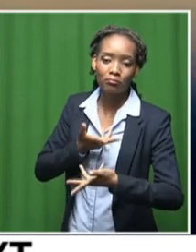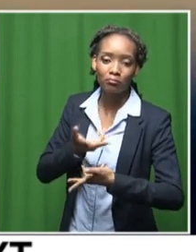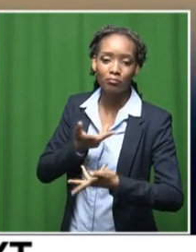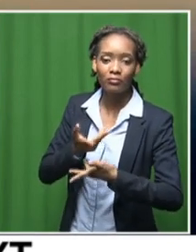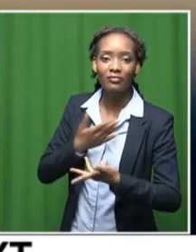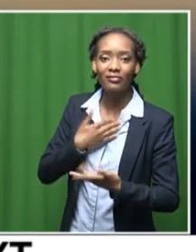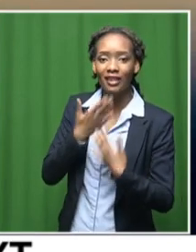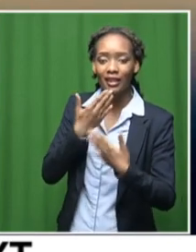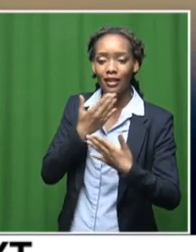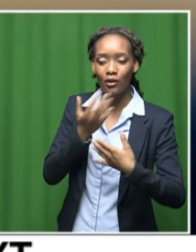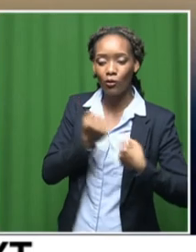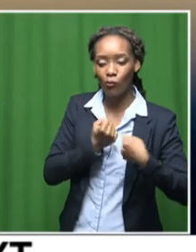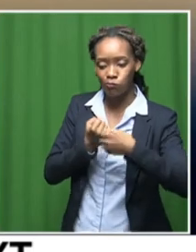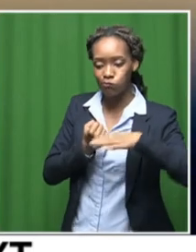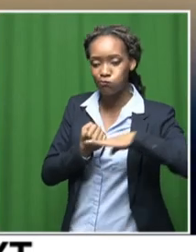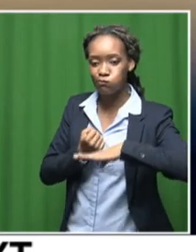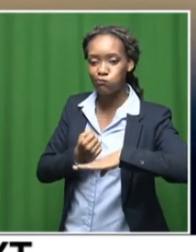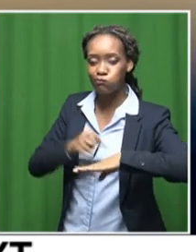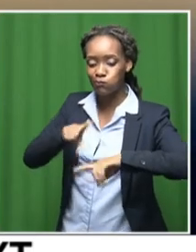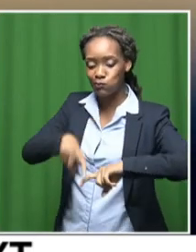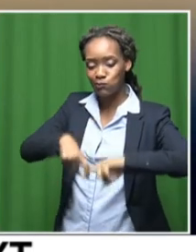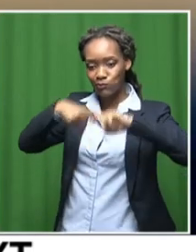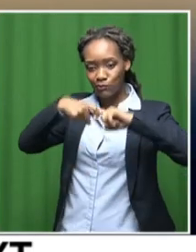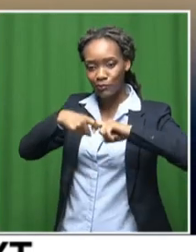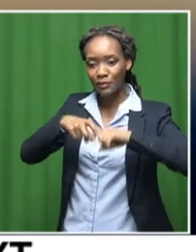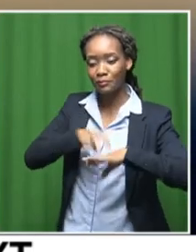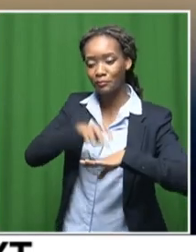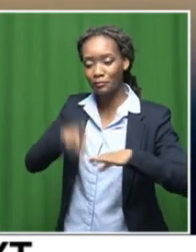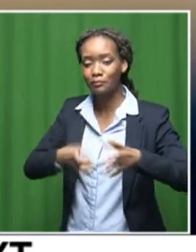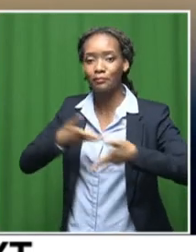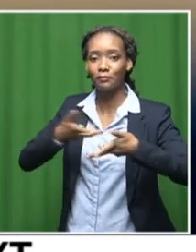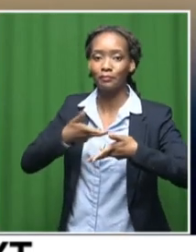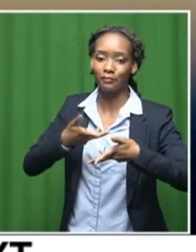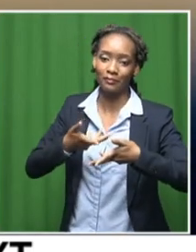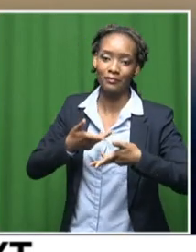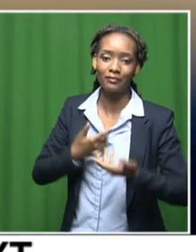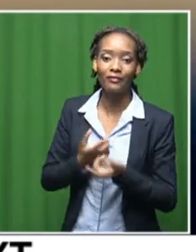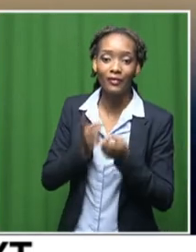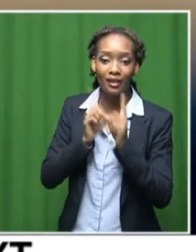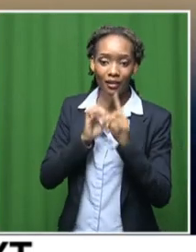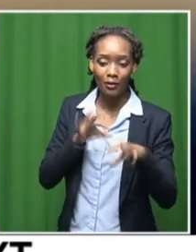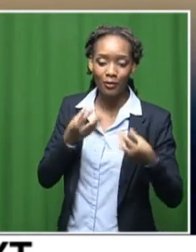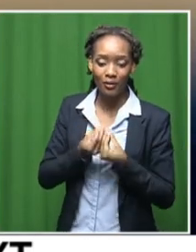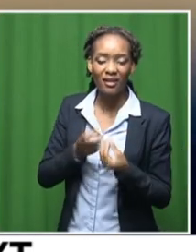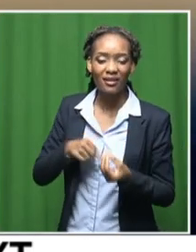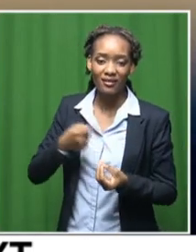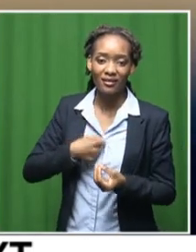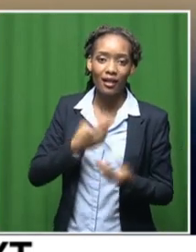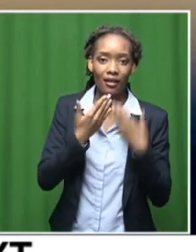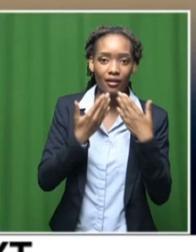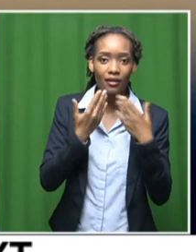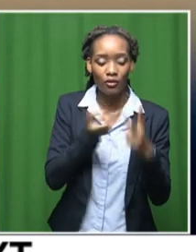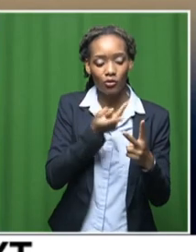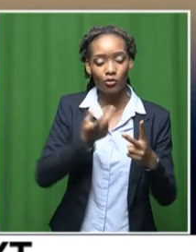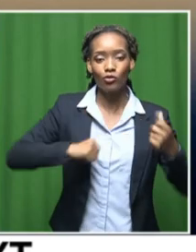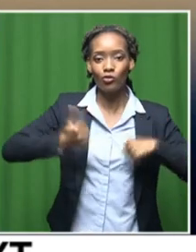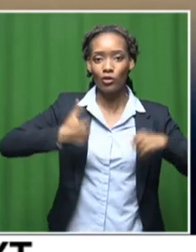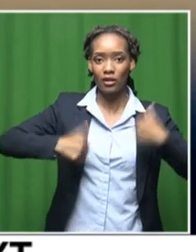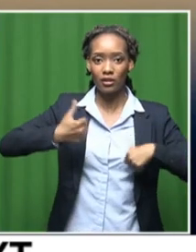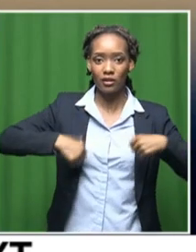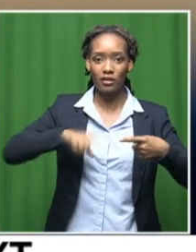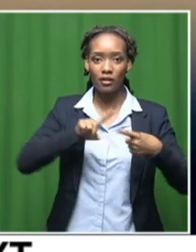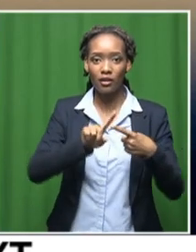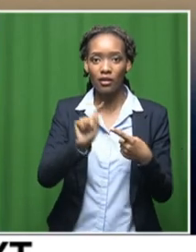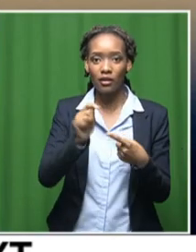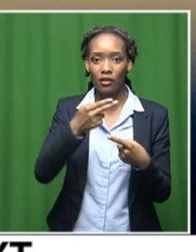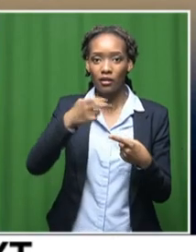the road to chat to us. All right, talking to us is, that was actors Theo Jantjies and